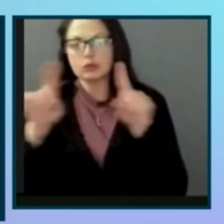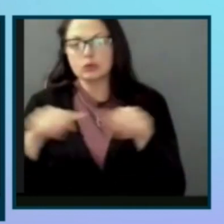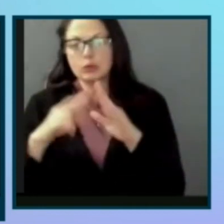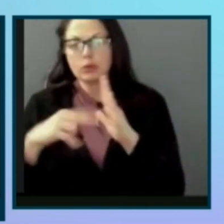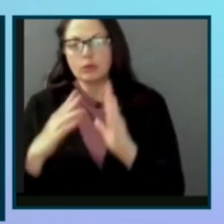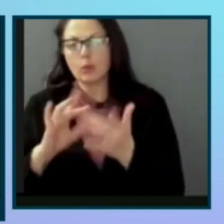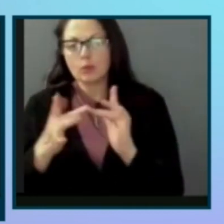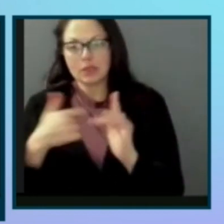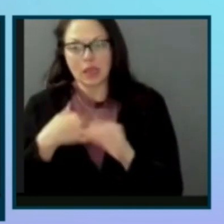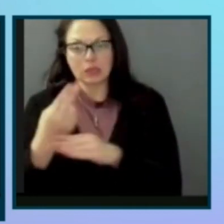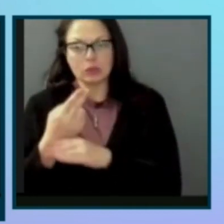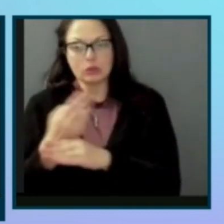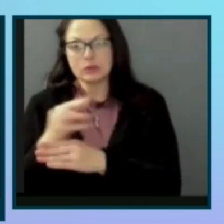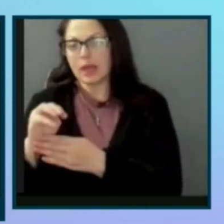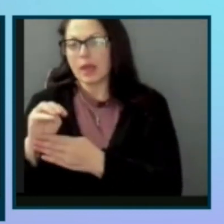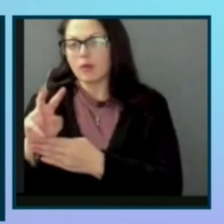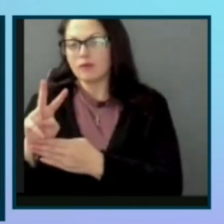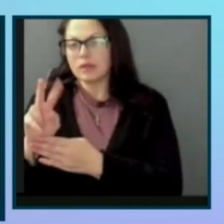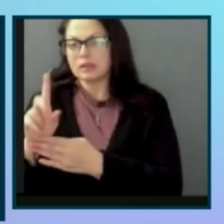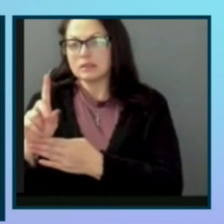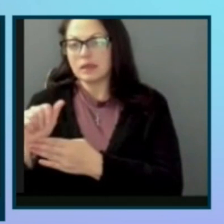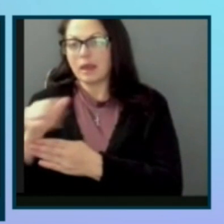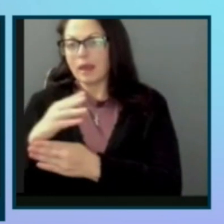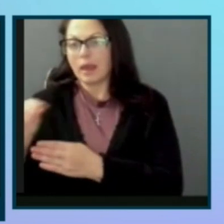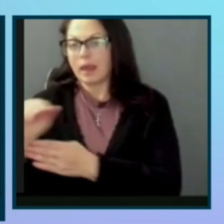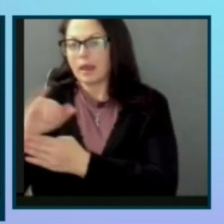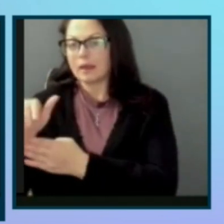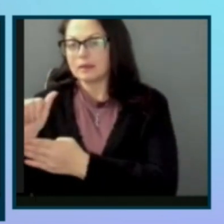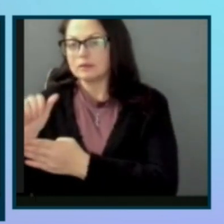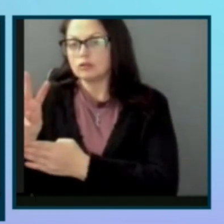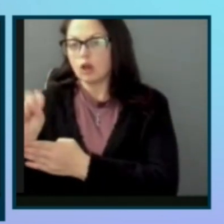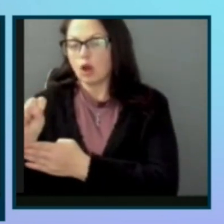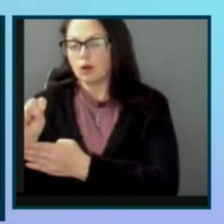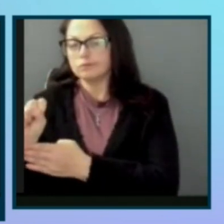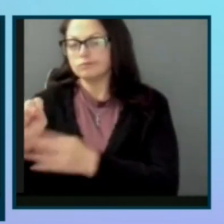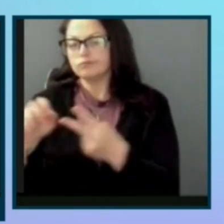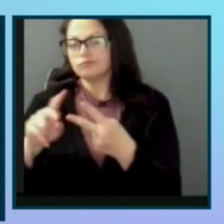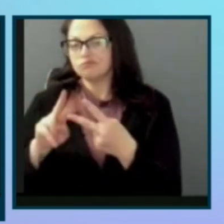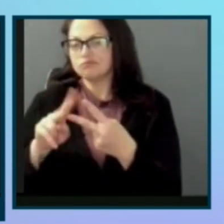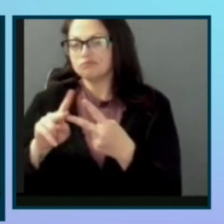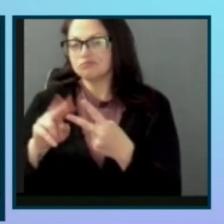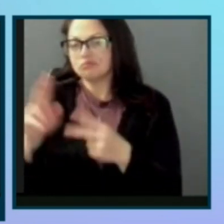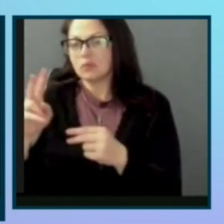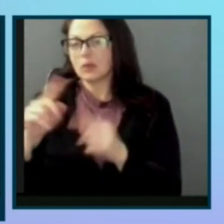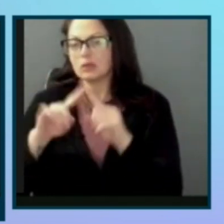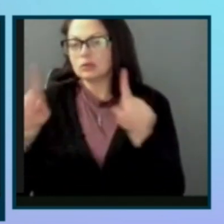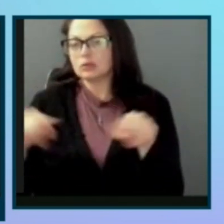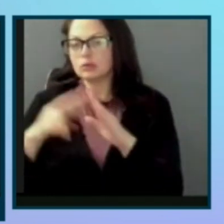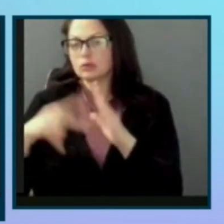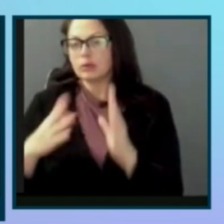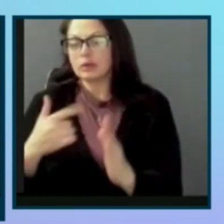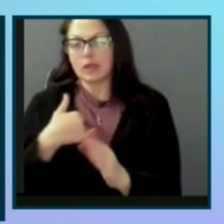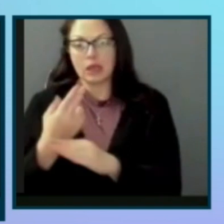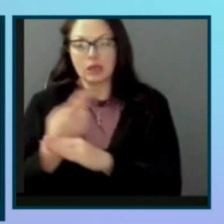I use NVDA and JAWS, JAWS. Those are the two primary screen readers that I use on a Windows computer.